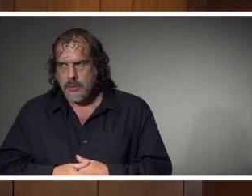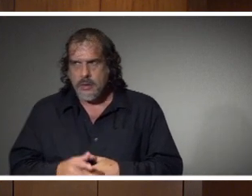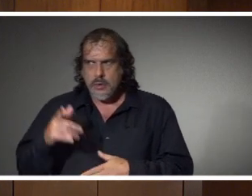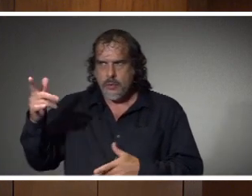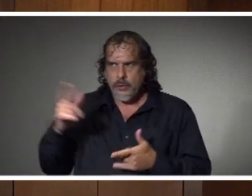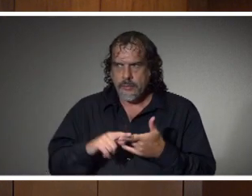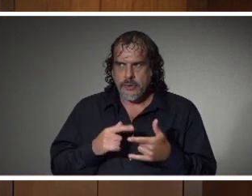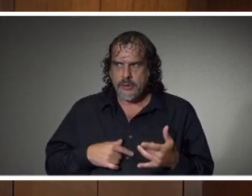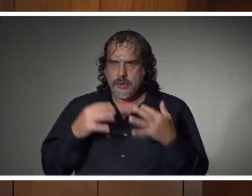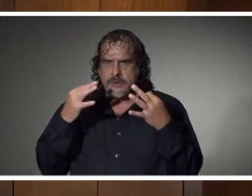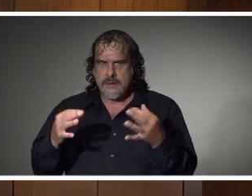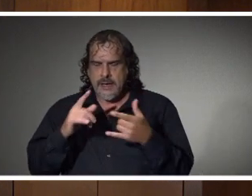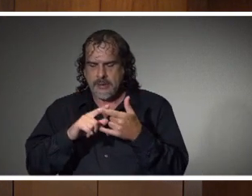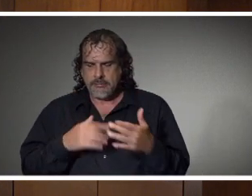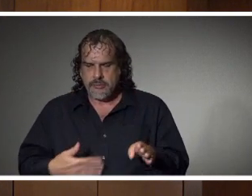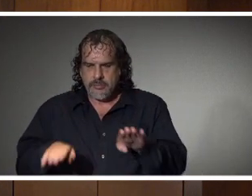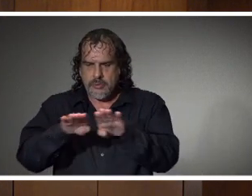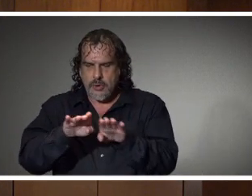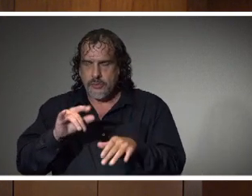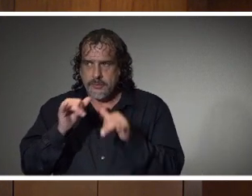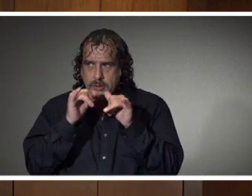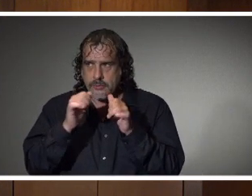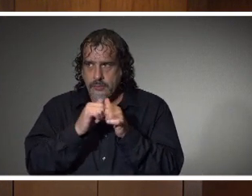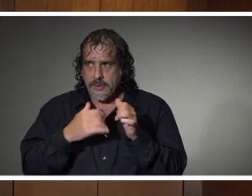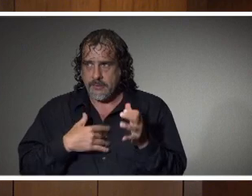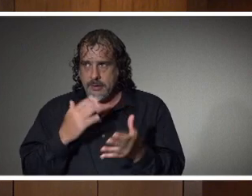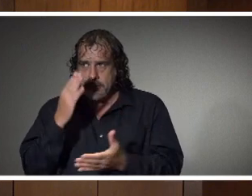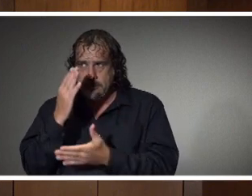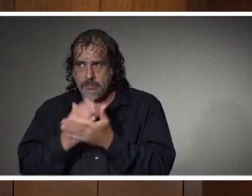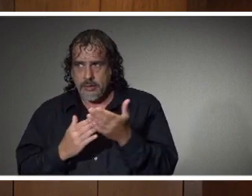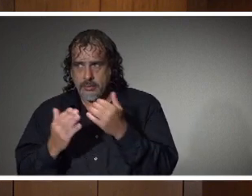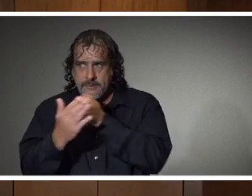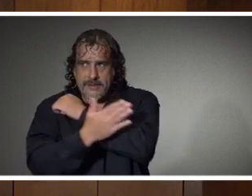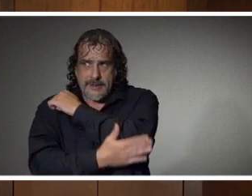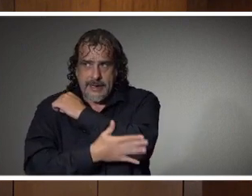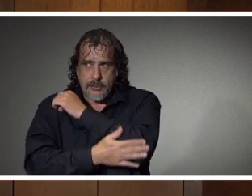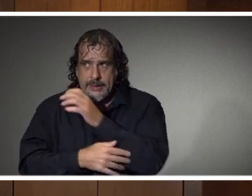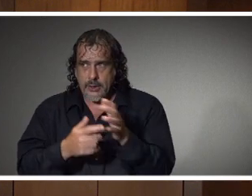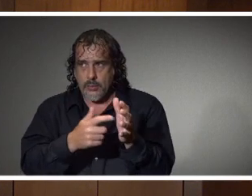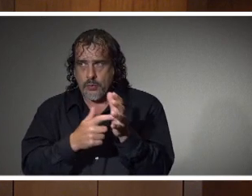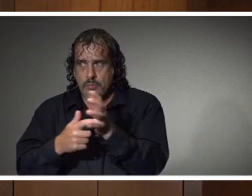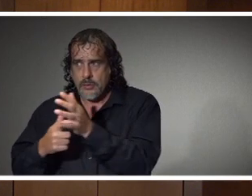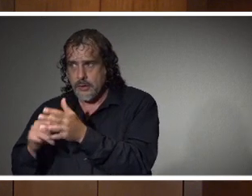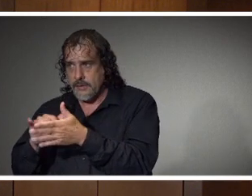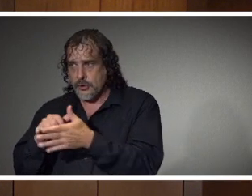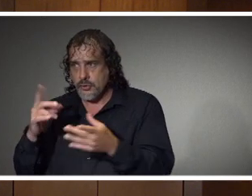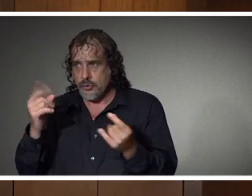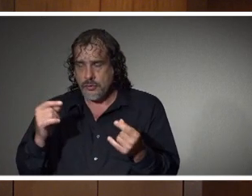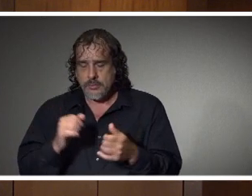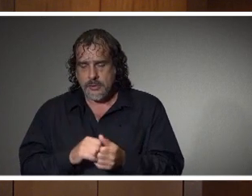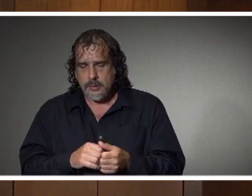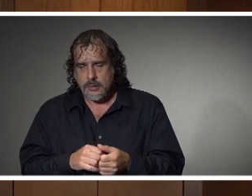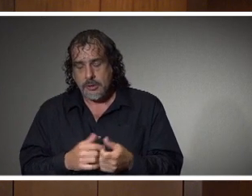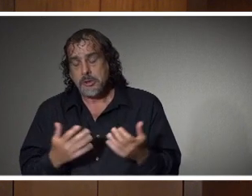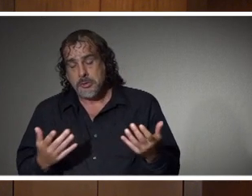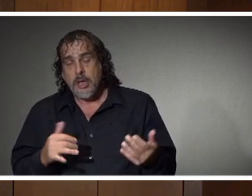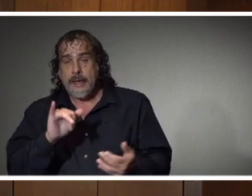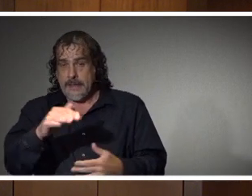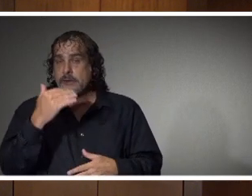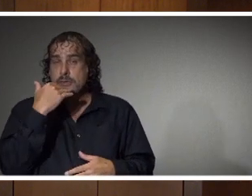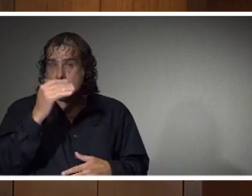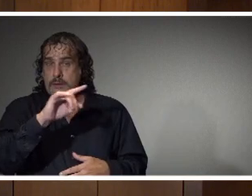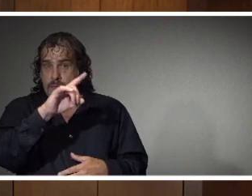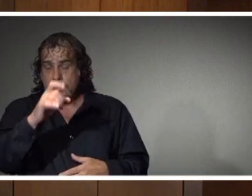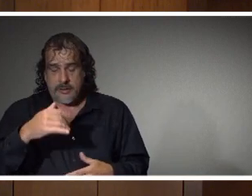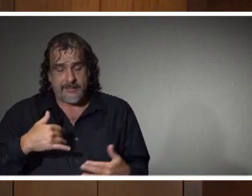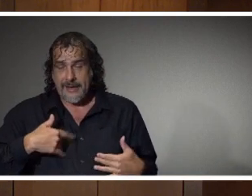bars, what would that look like? Would that be part of the state, the county mandates that you're doing? It's a great question, and it's one of the reasons we hadn't